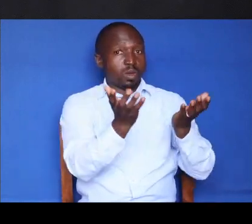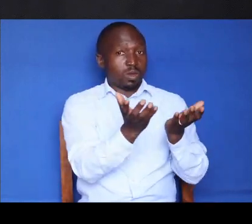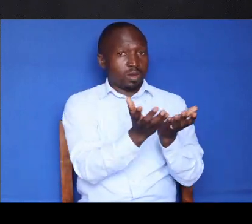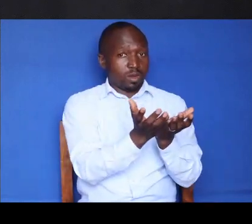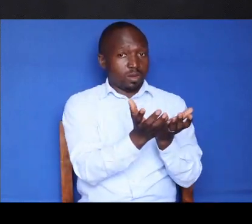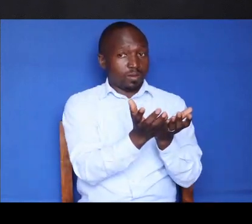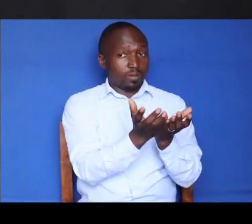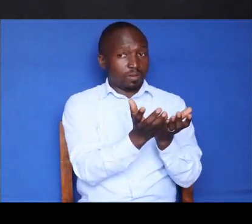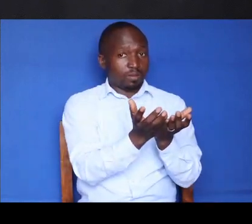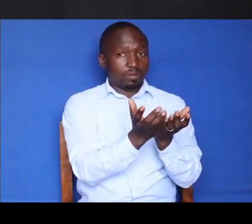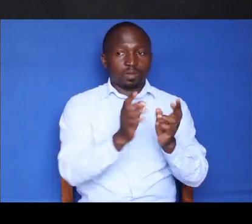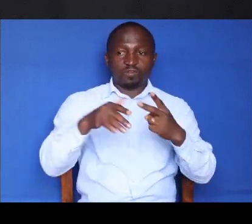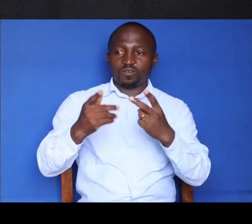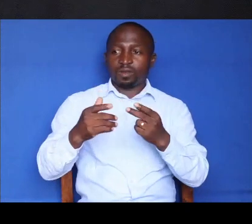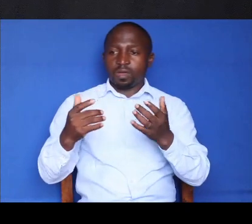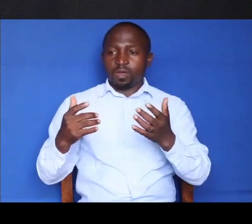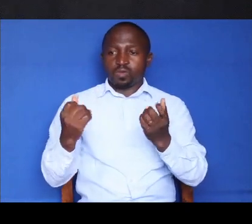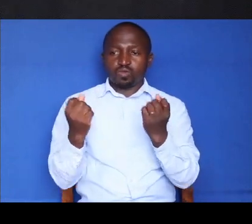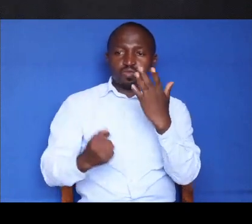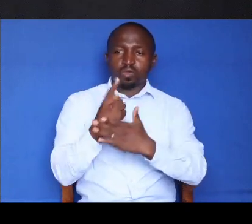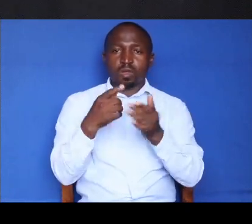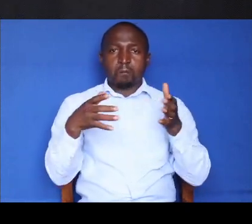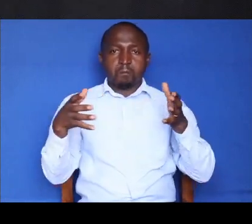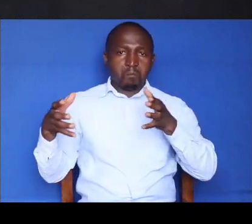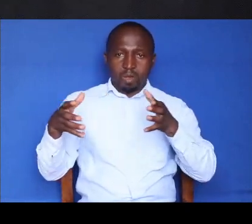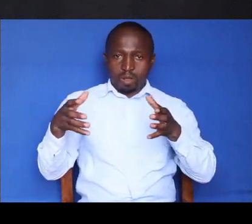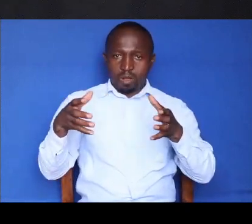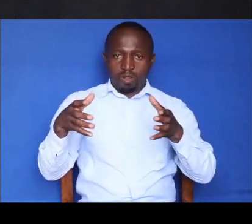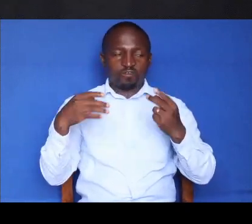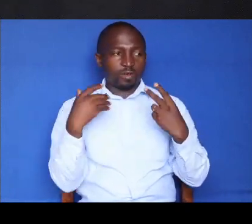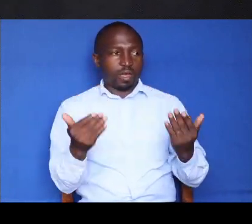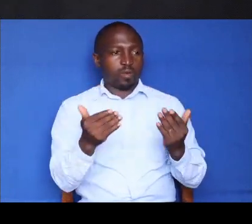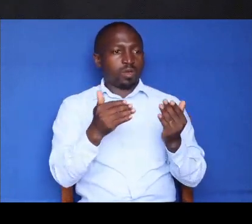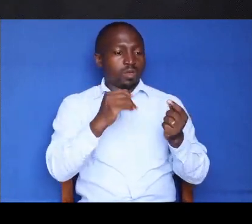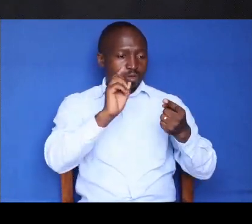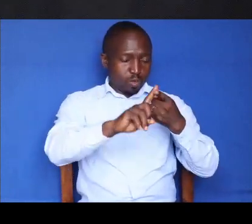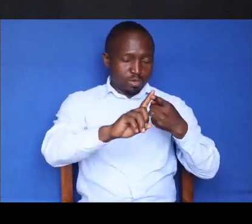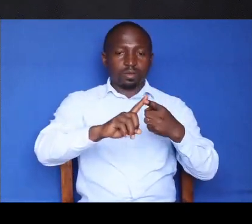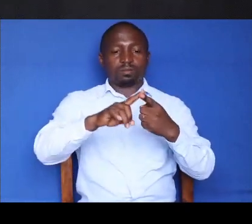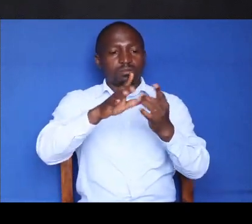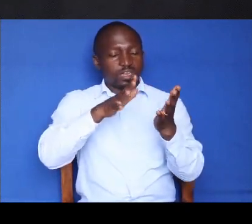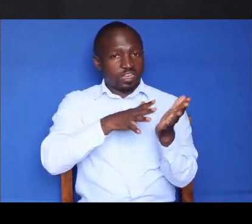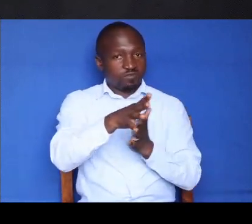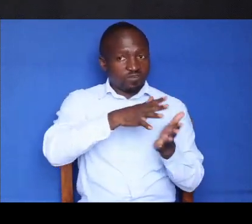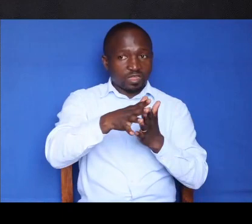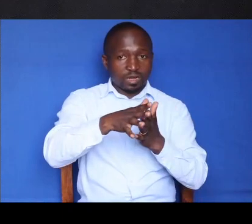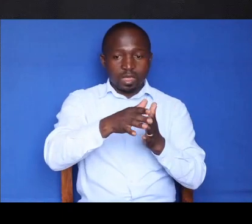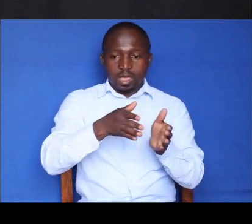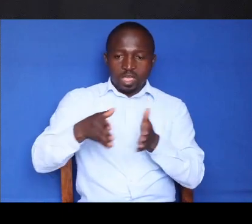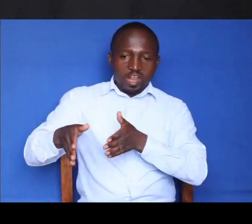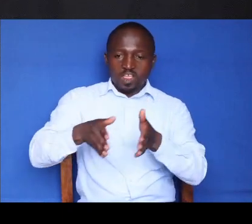tectonic activities as well as glaciation. Therefore, define river